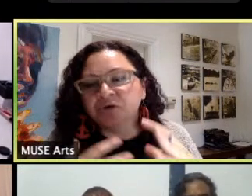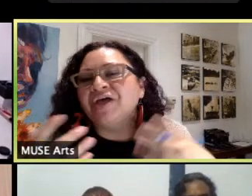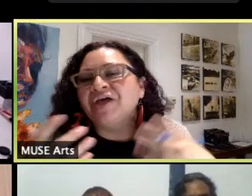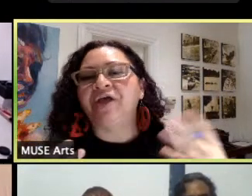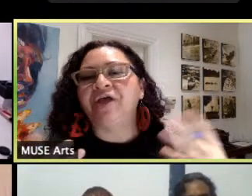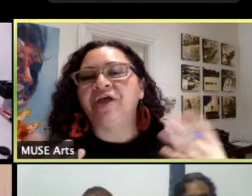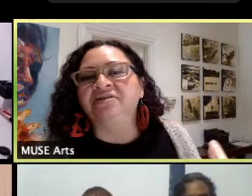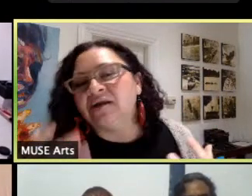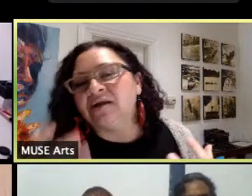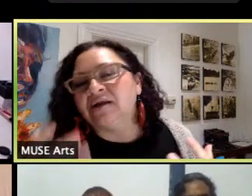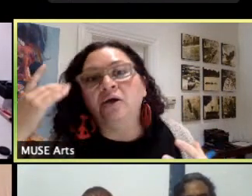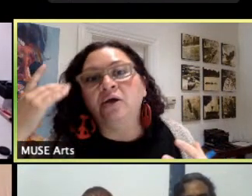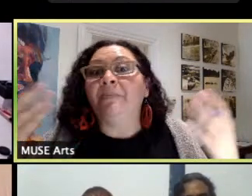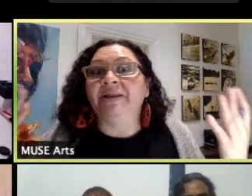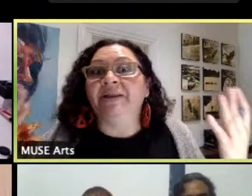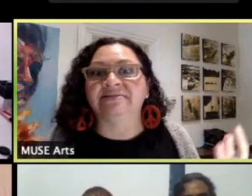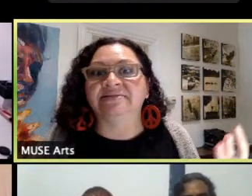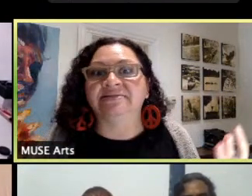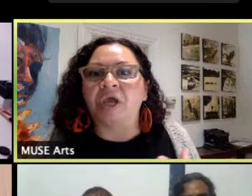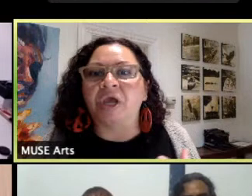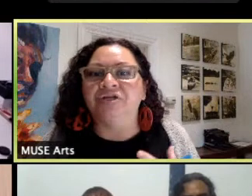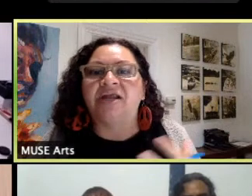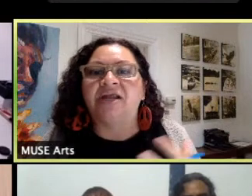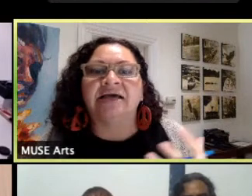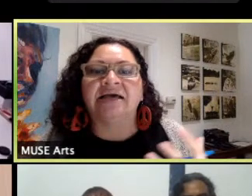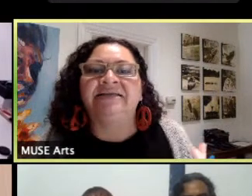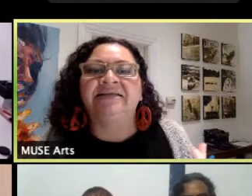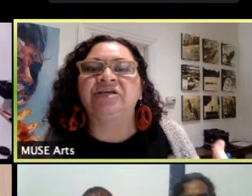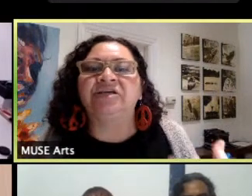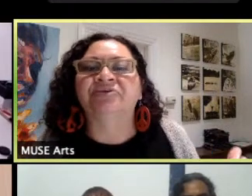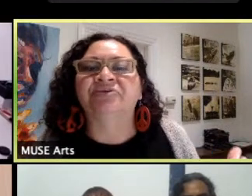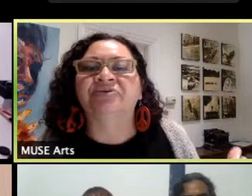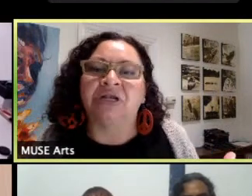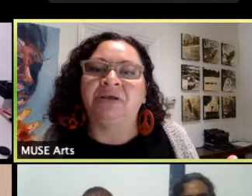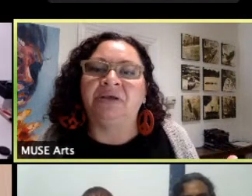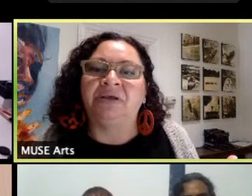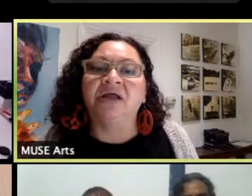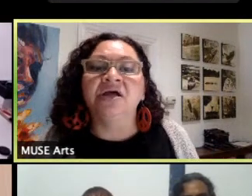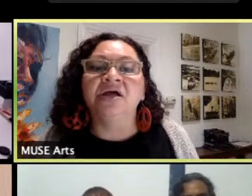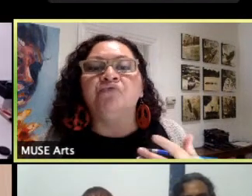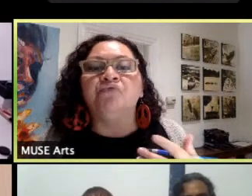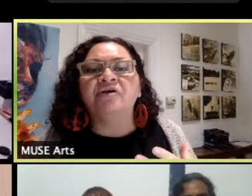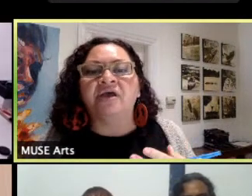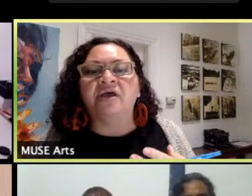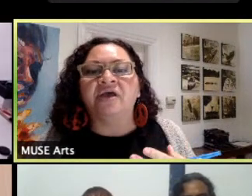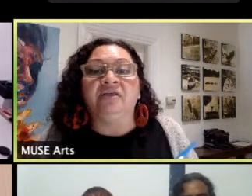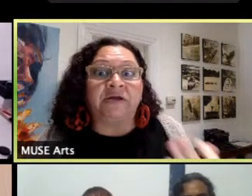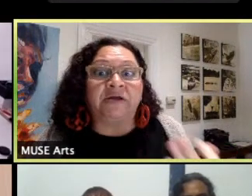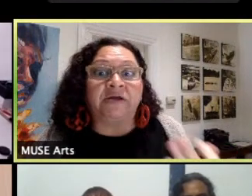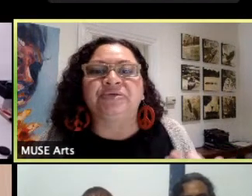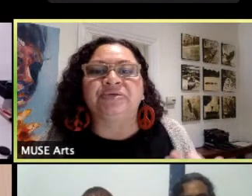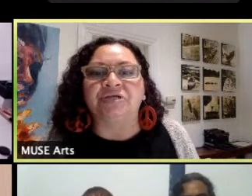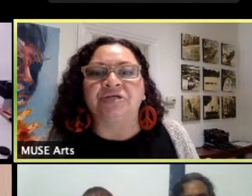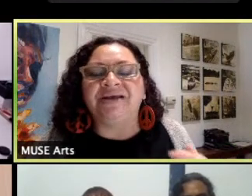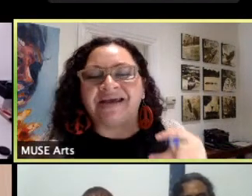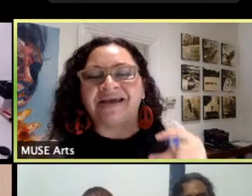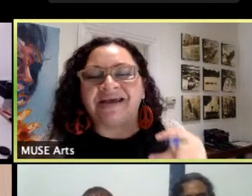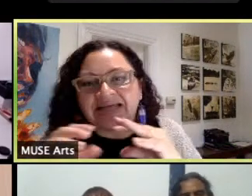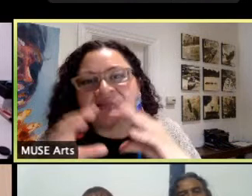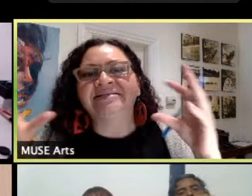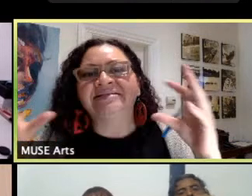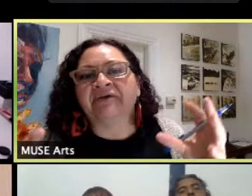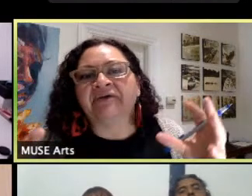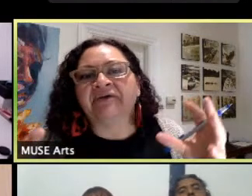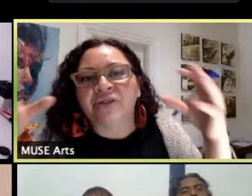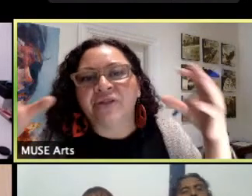very complex situation, and as it is the use of social media. One of the difficulties with social media is that things have reduced